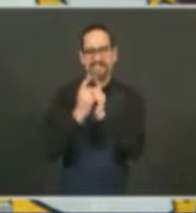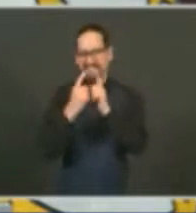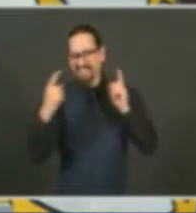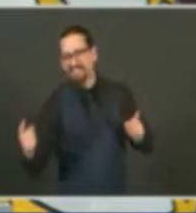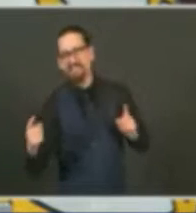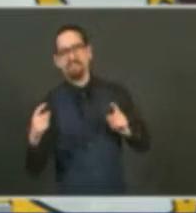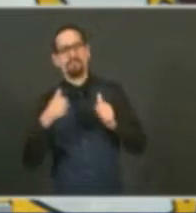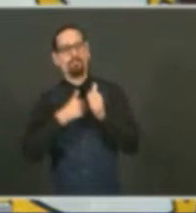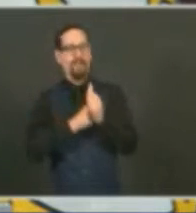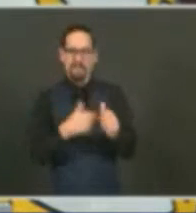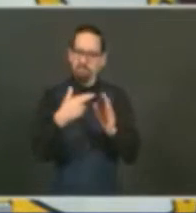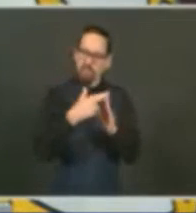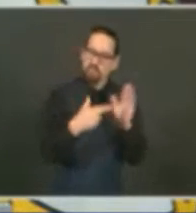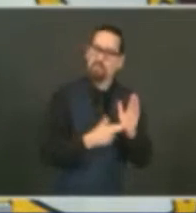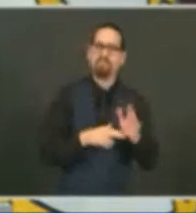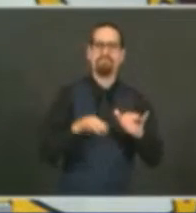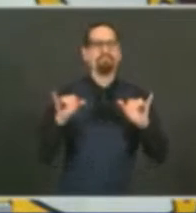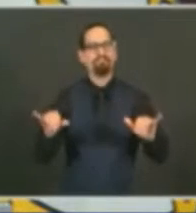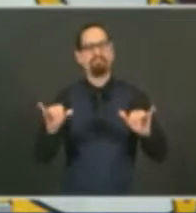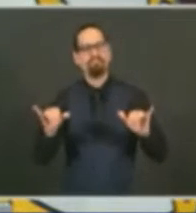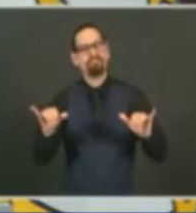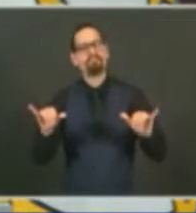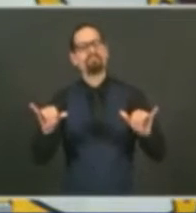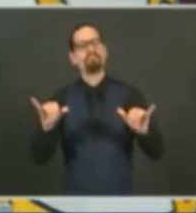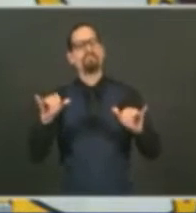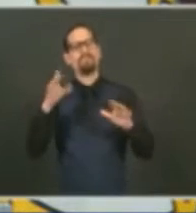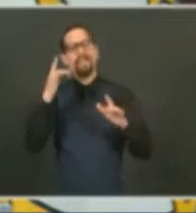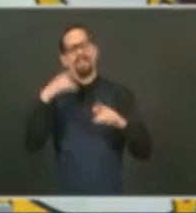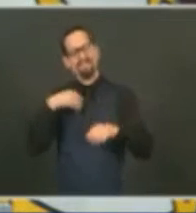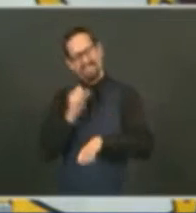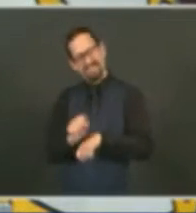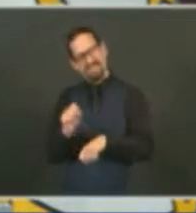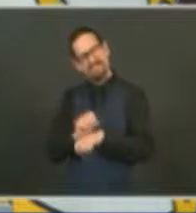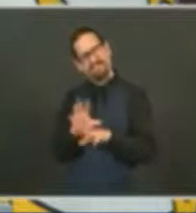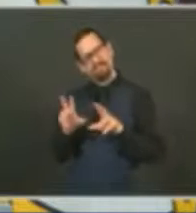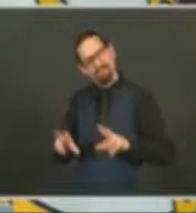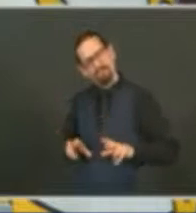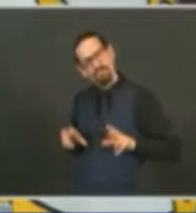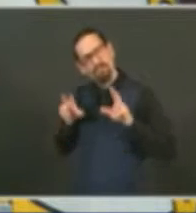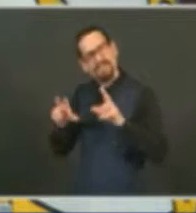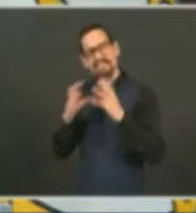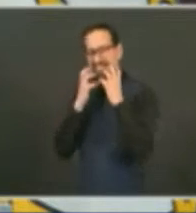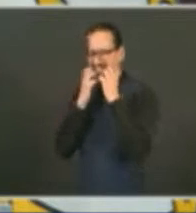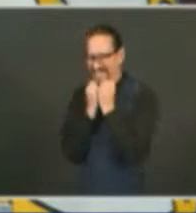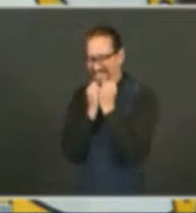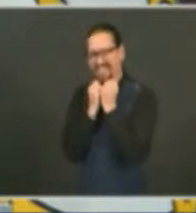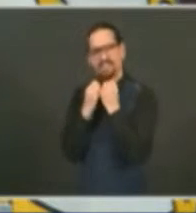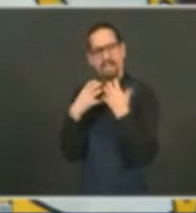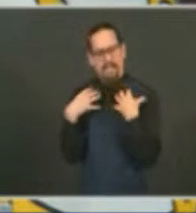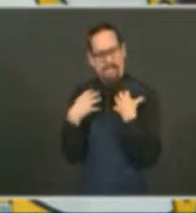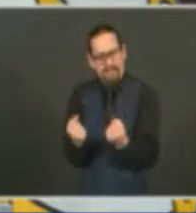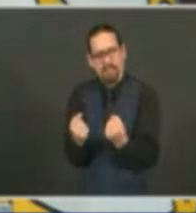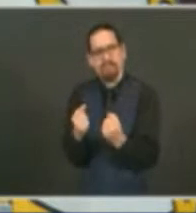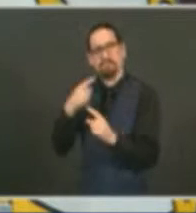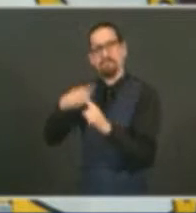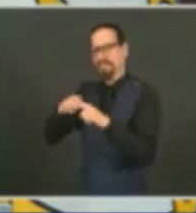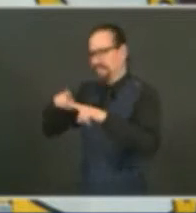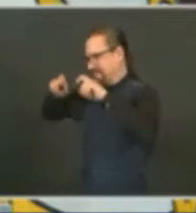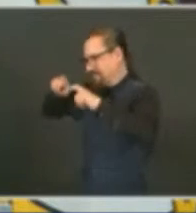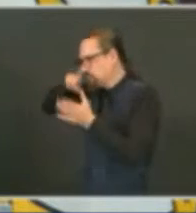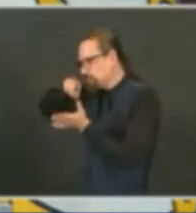really investing so much to have incredibly robust testing and contact tracing, because we're going to be at it for a